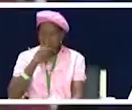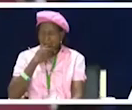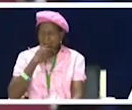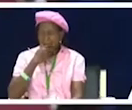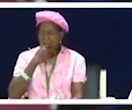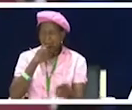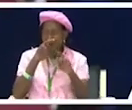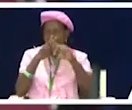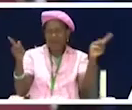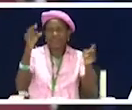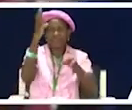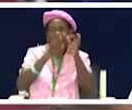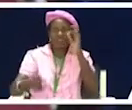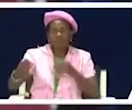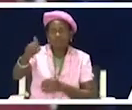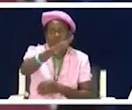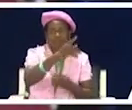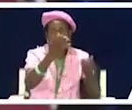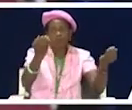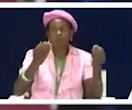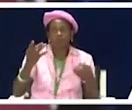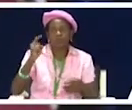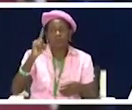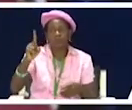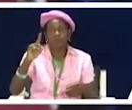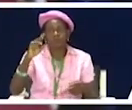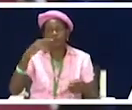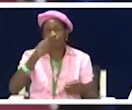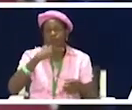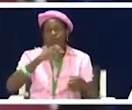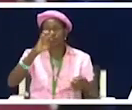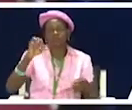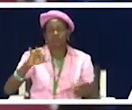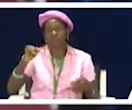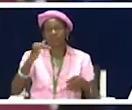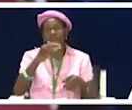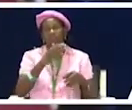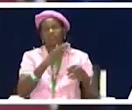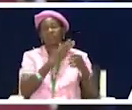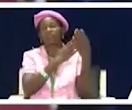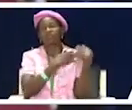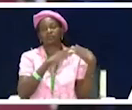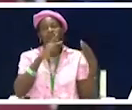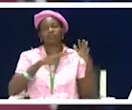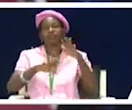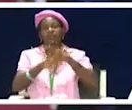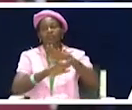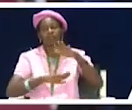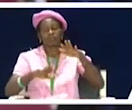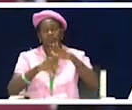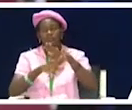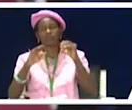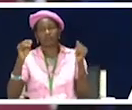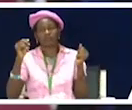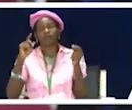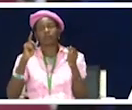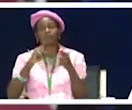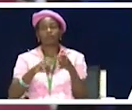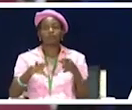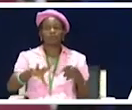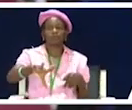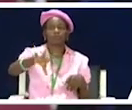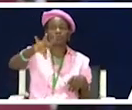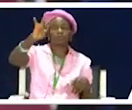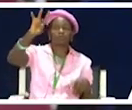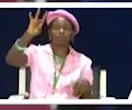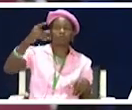But if you want the one whose everlasting arms are underneath to pick you from